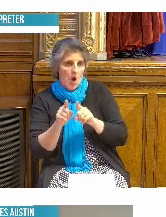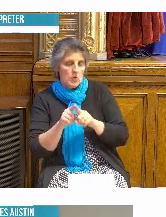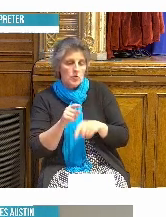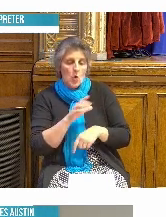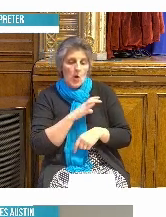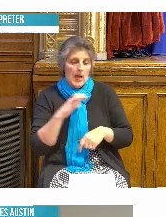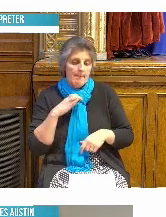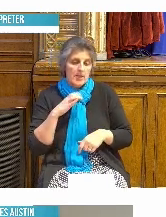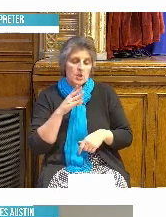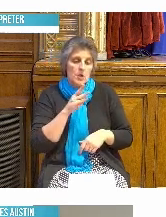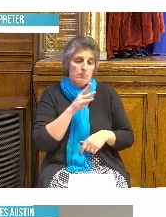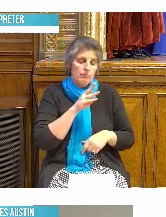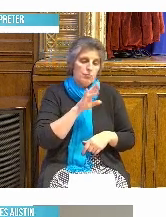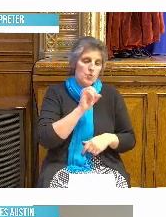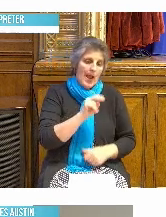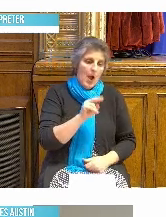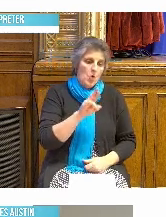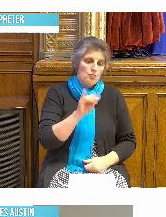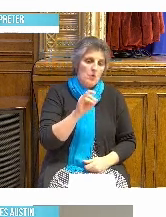Commissioner Brown Robinson.